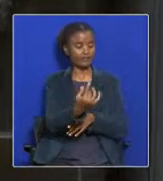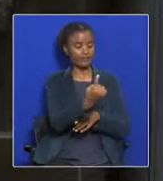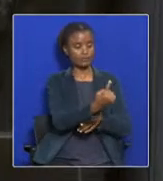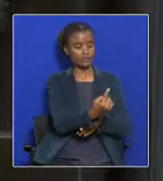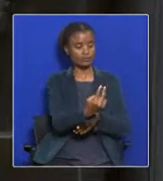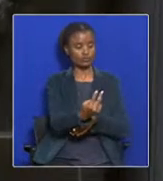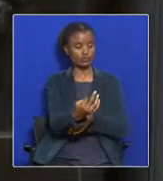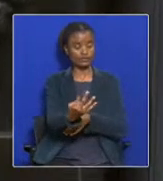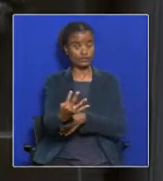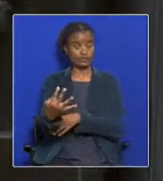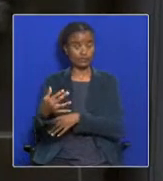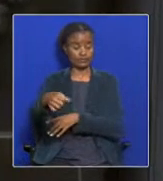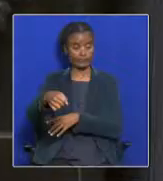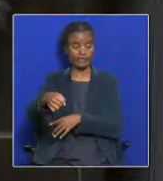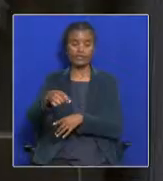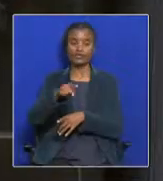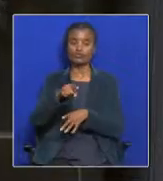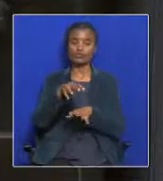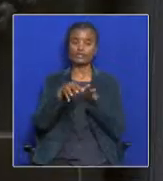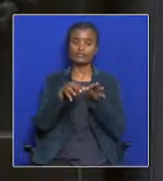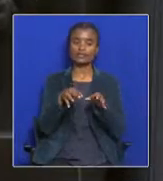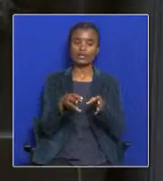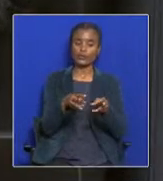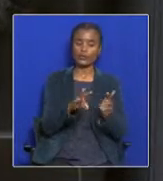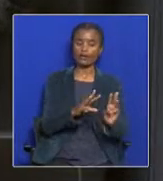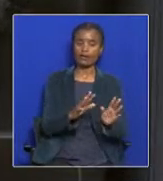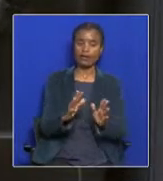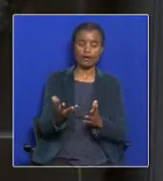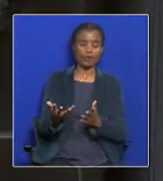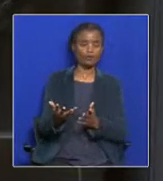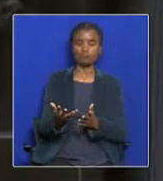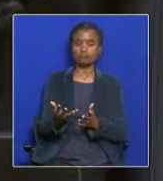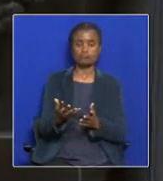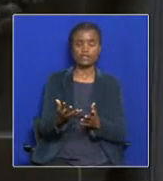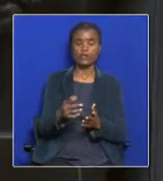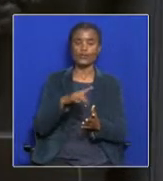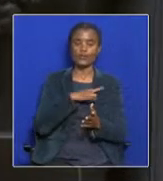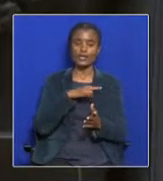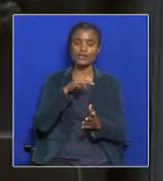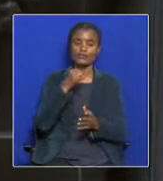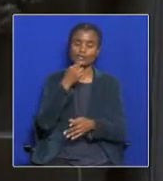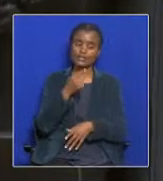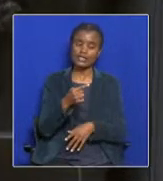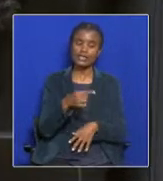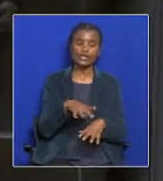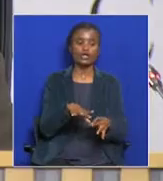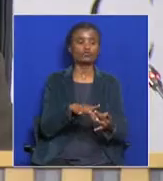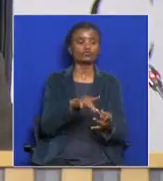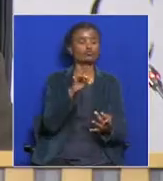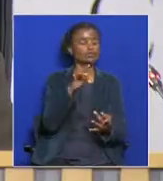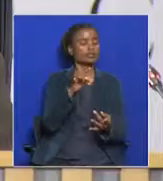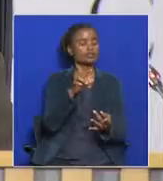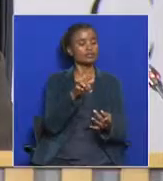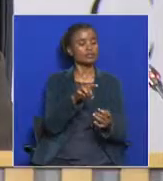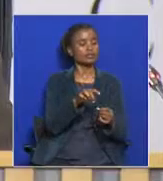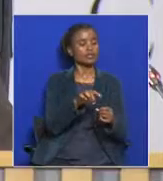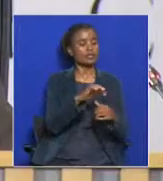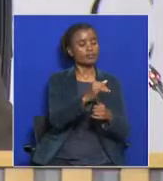to him. You just said pick randomly 5 bricks, Yes. and take a sample.